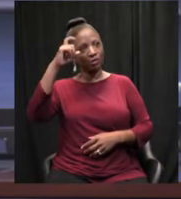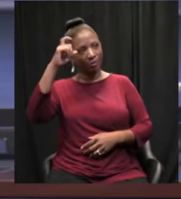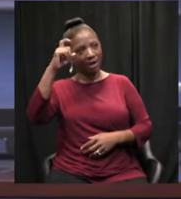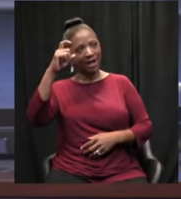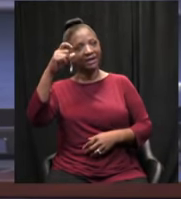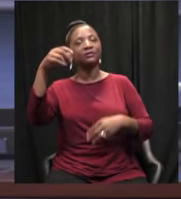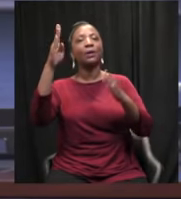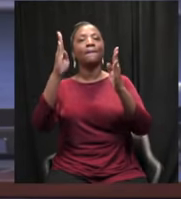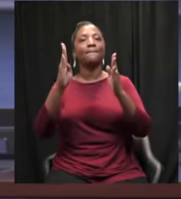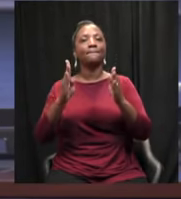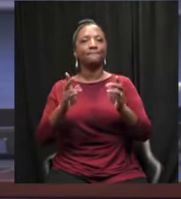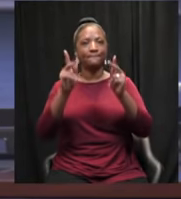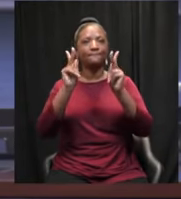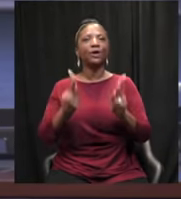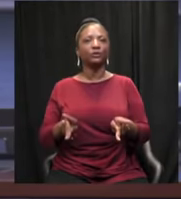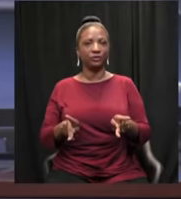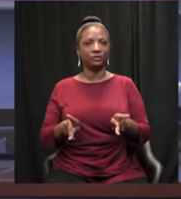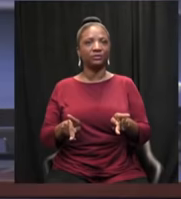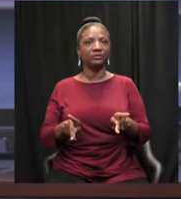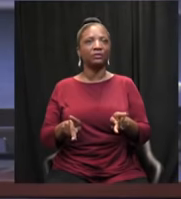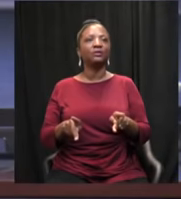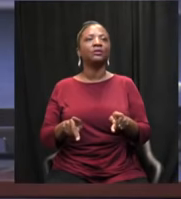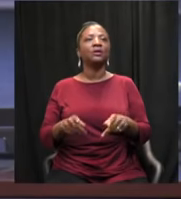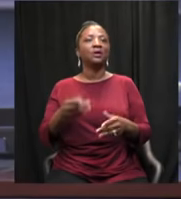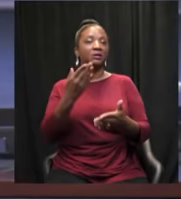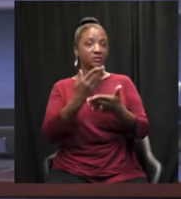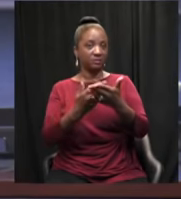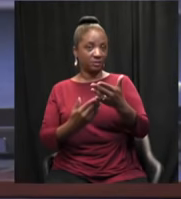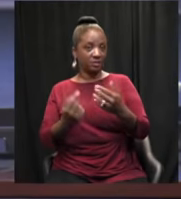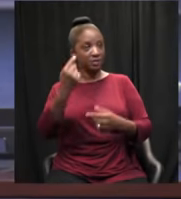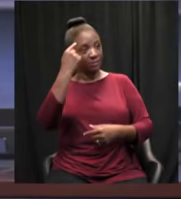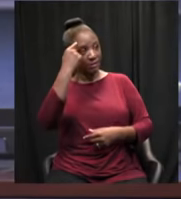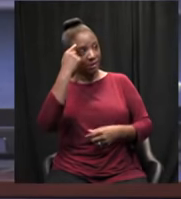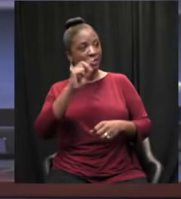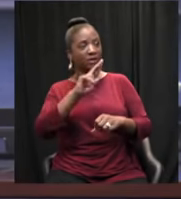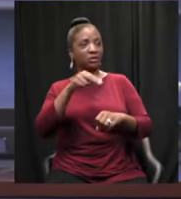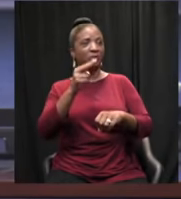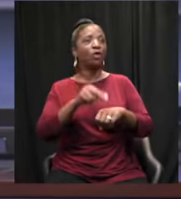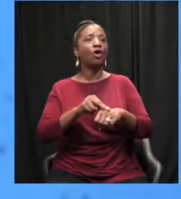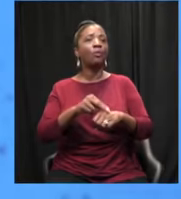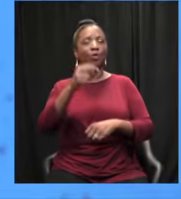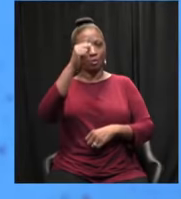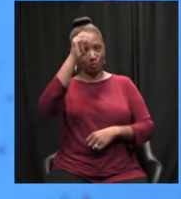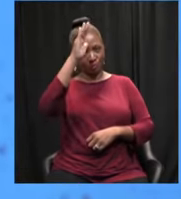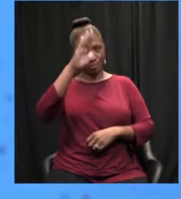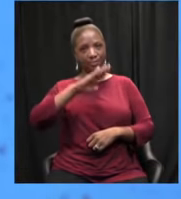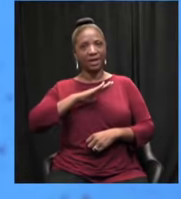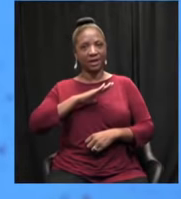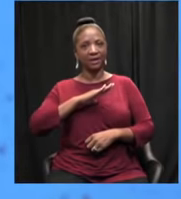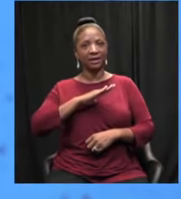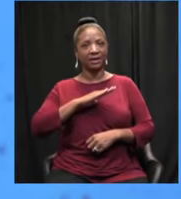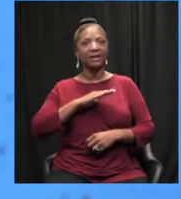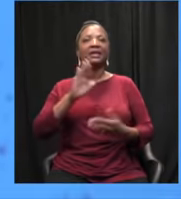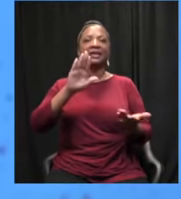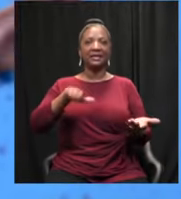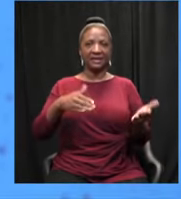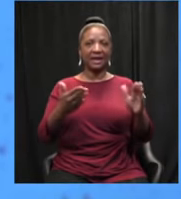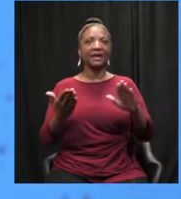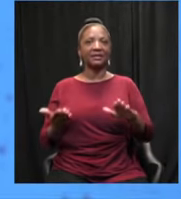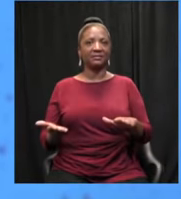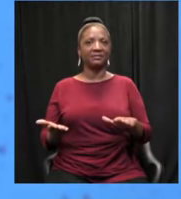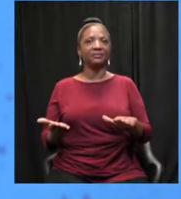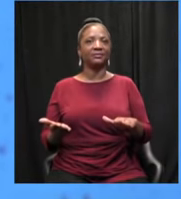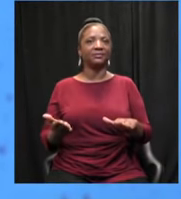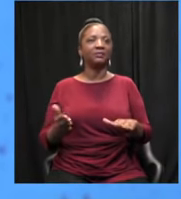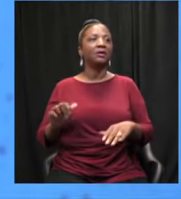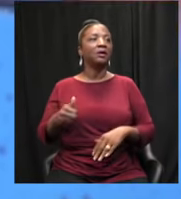wasn't divine. He just was a man that lived for a season and died. There are some who believe he's just like Buddha or Muhammad. He's